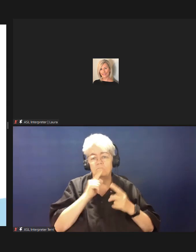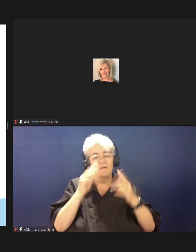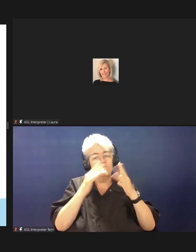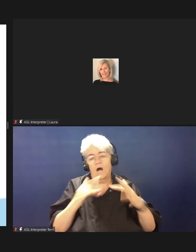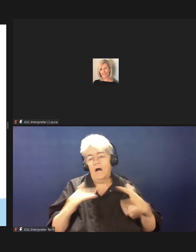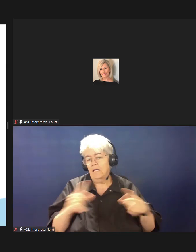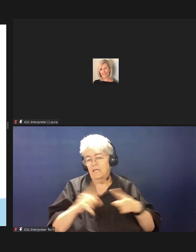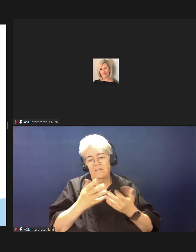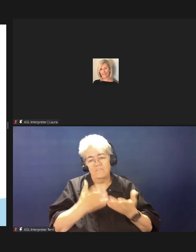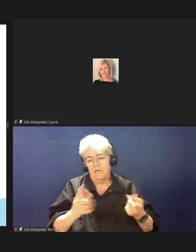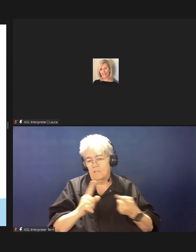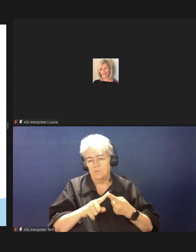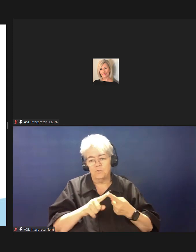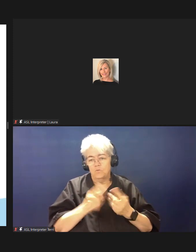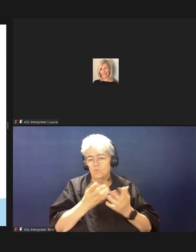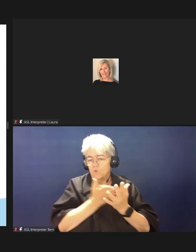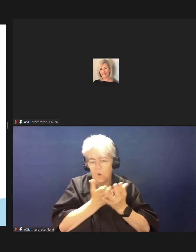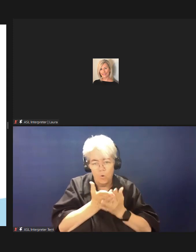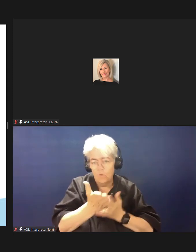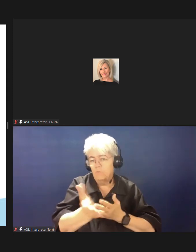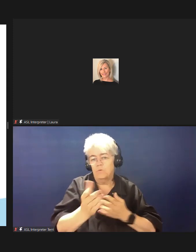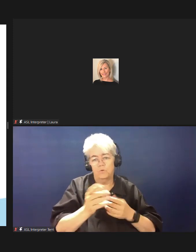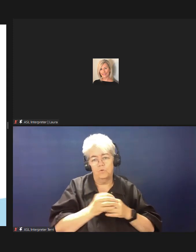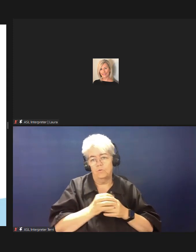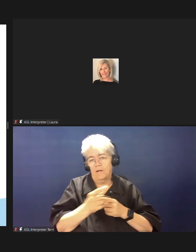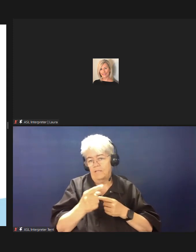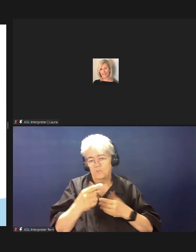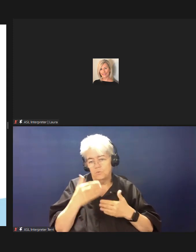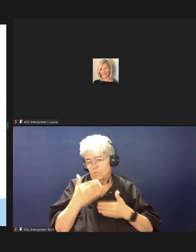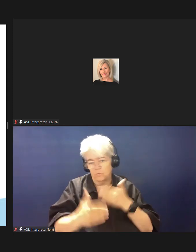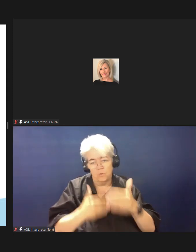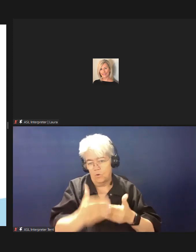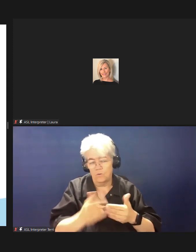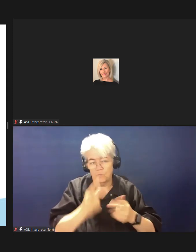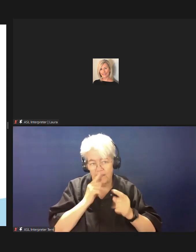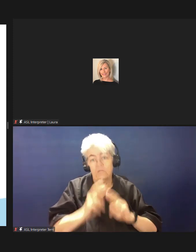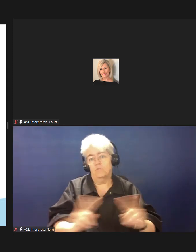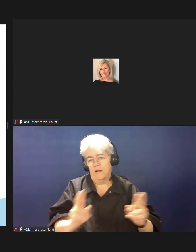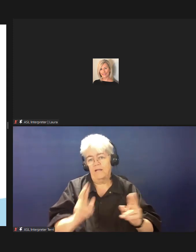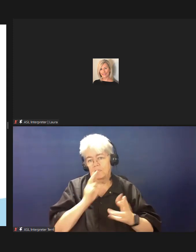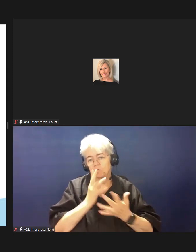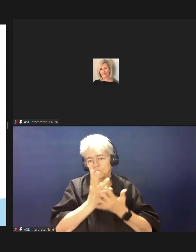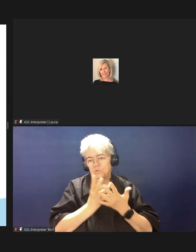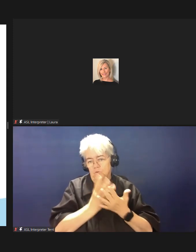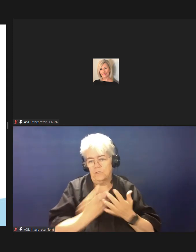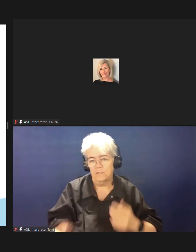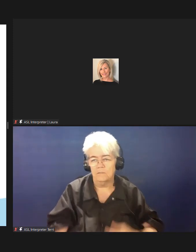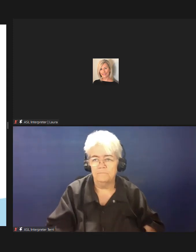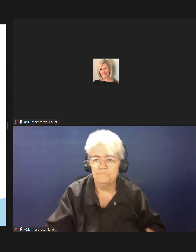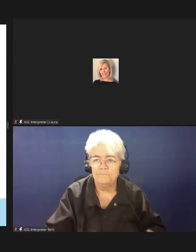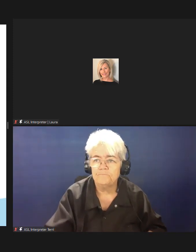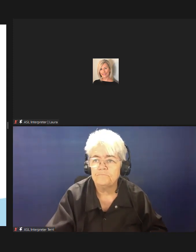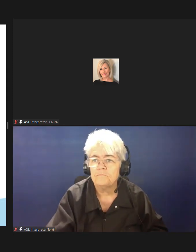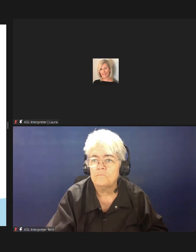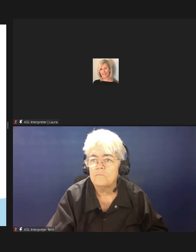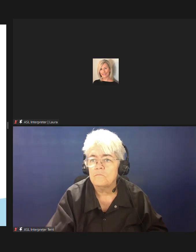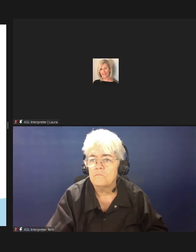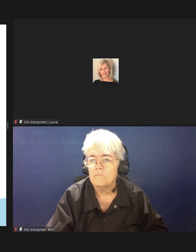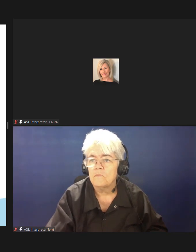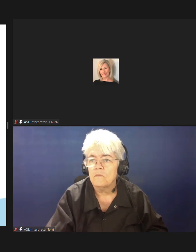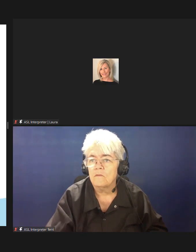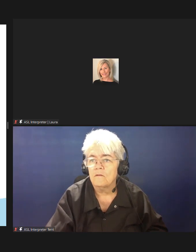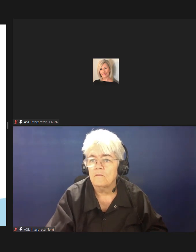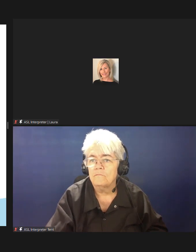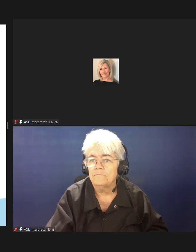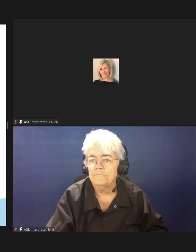variety of things to walk through as you get ready to screen. So be sure to look at that. And again,